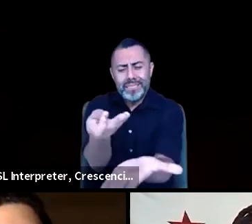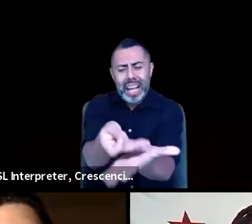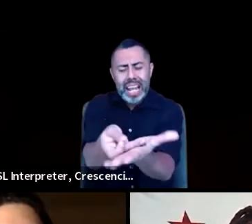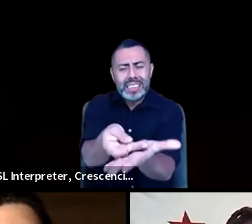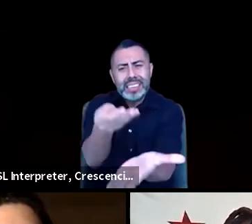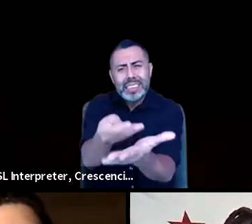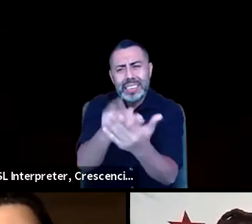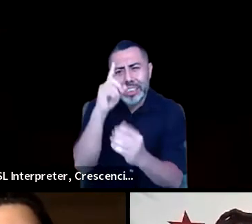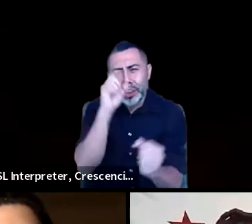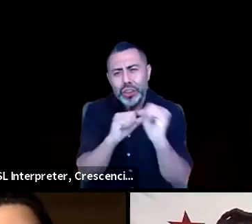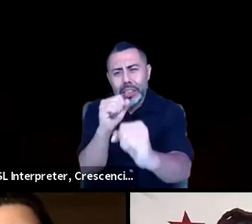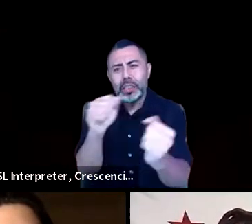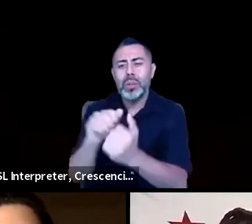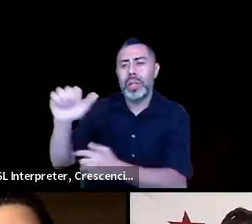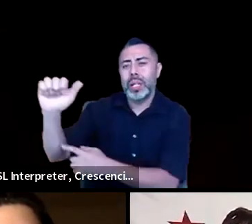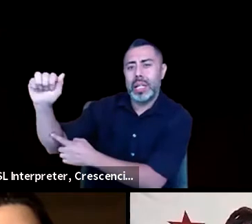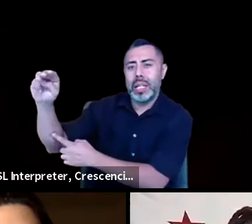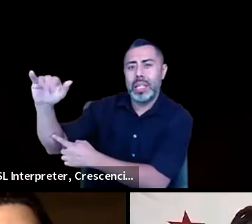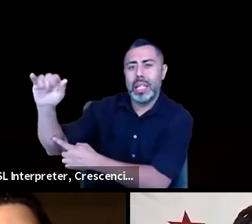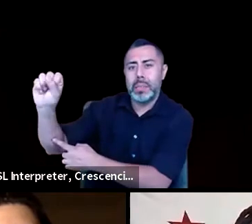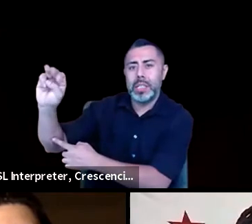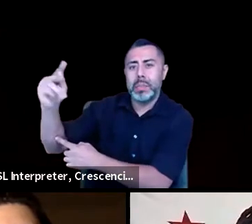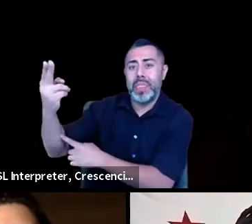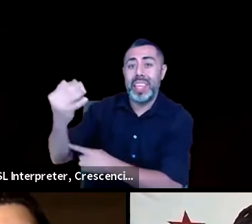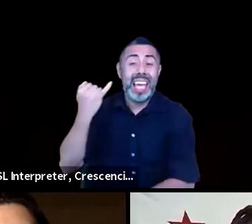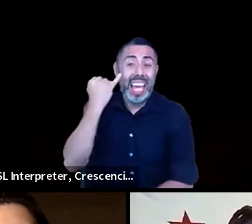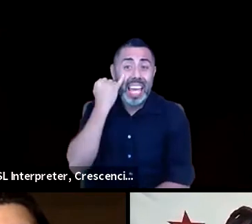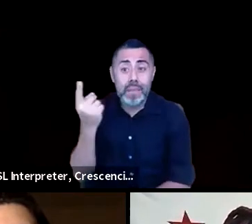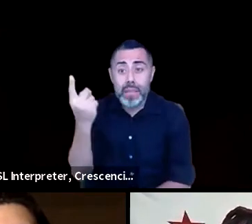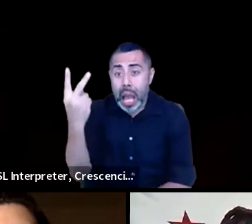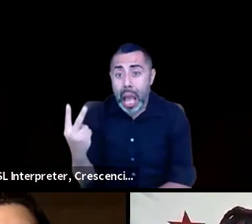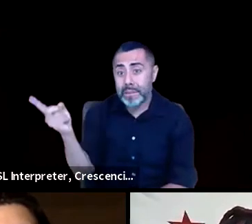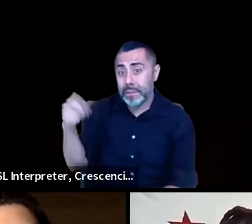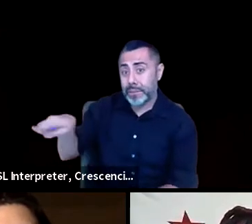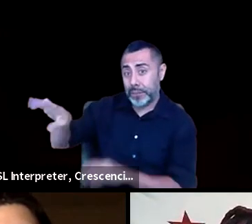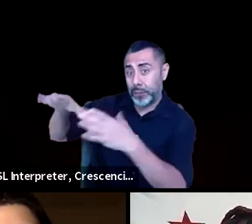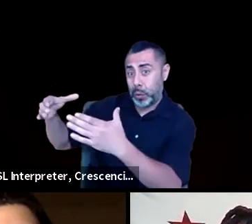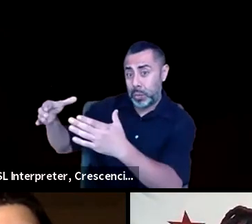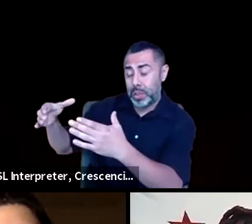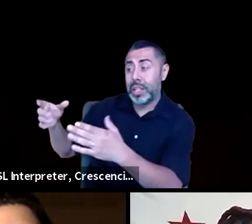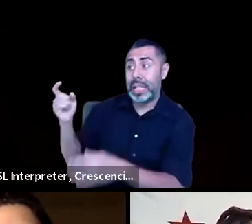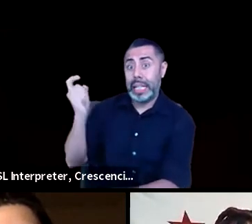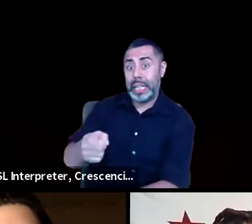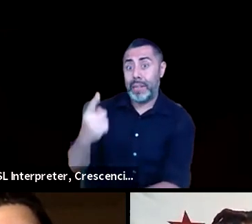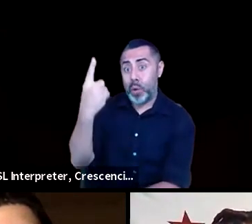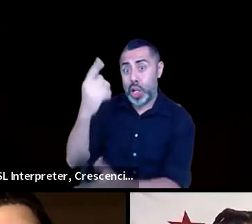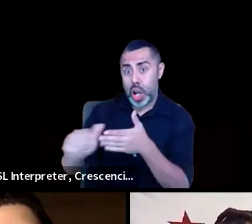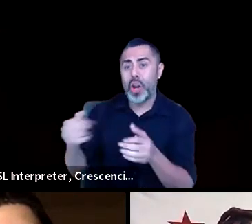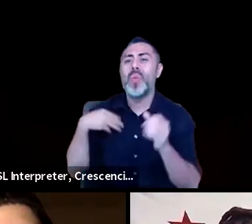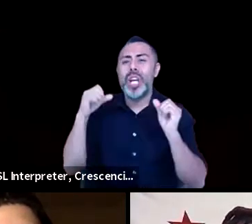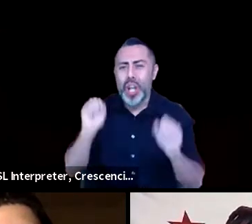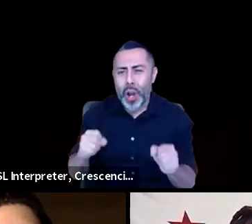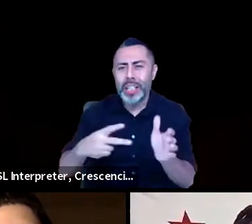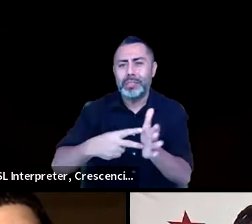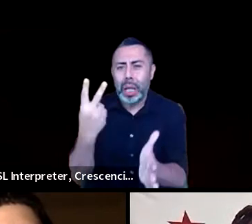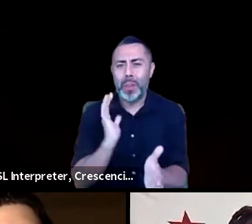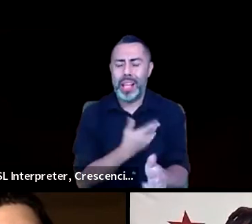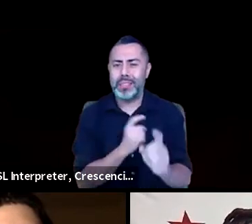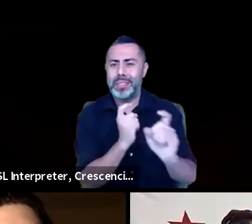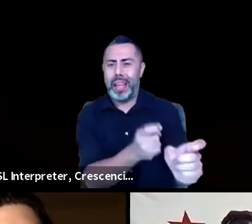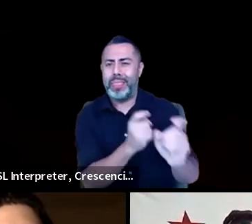only half of those folks had contributed $1 each, we could double our tithe. So if you want to